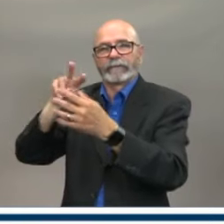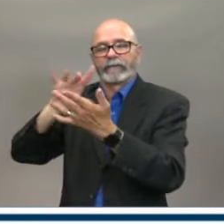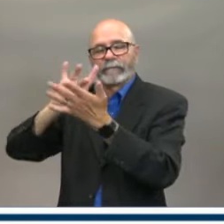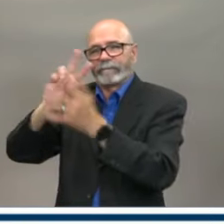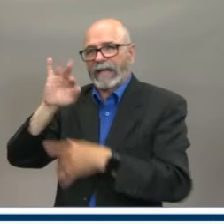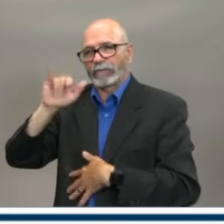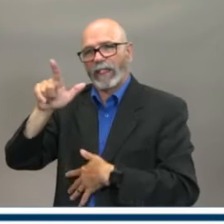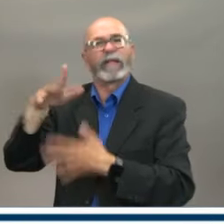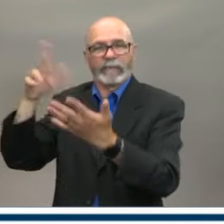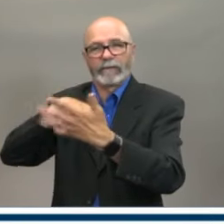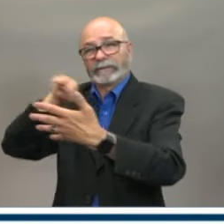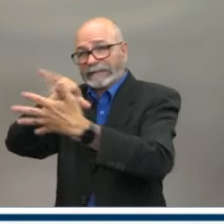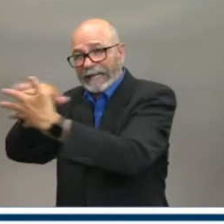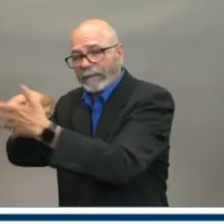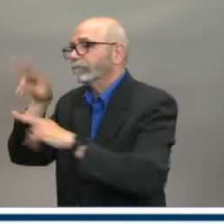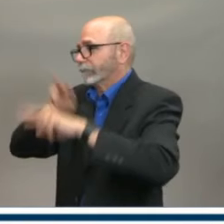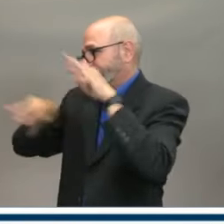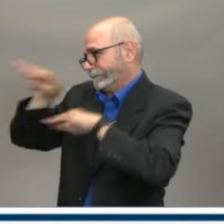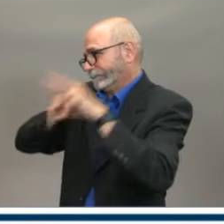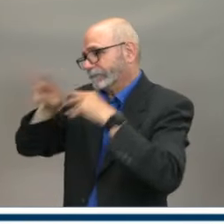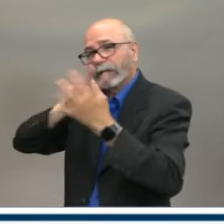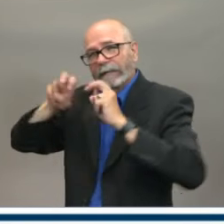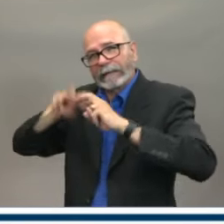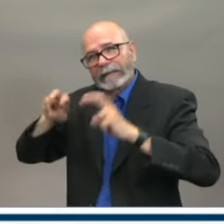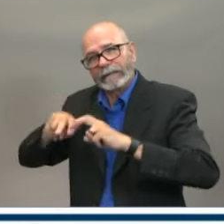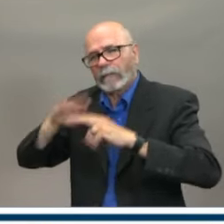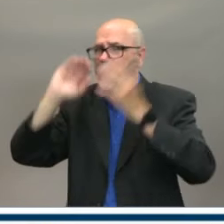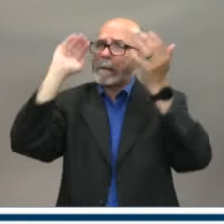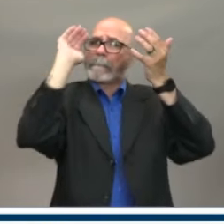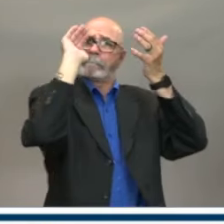long as there's no indications of